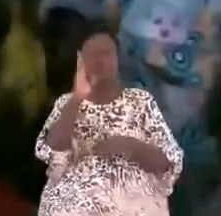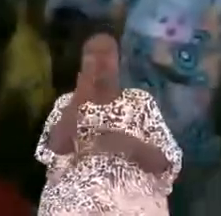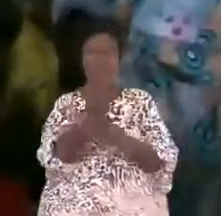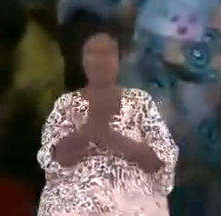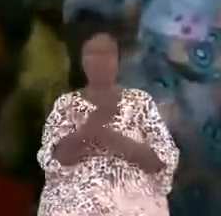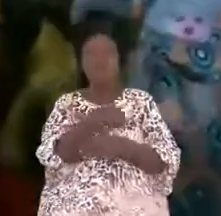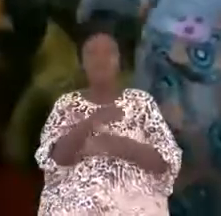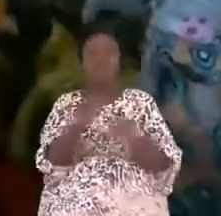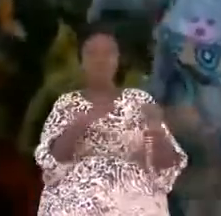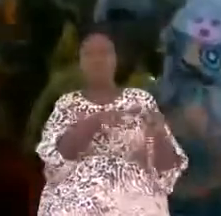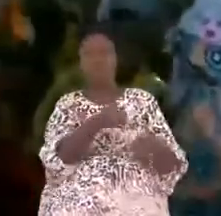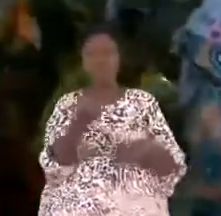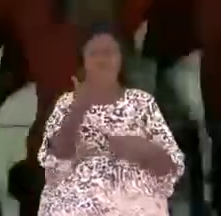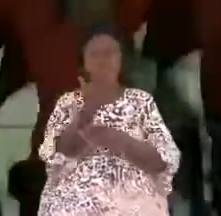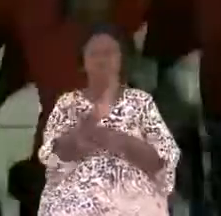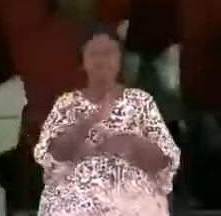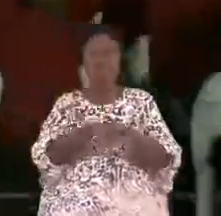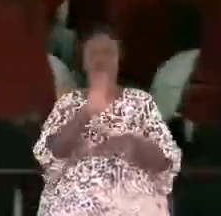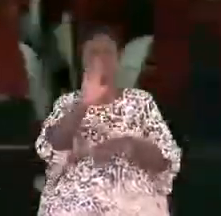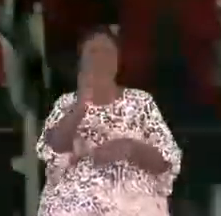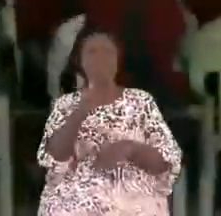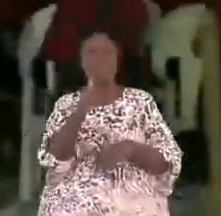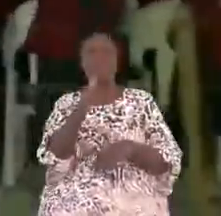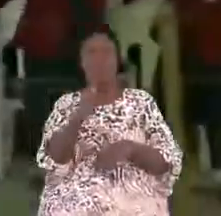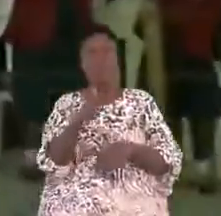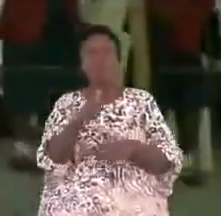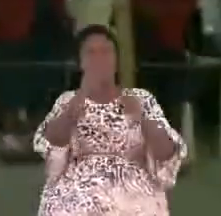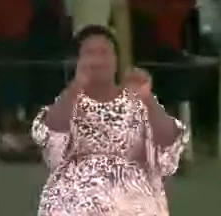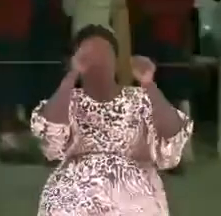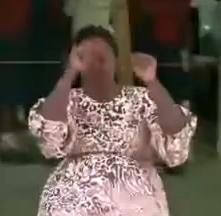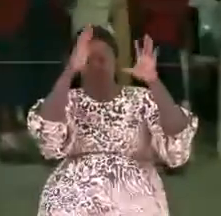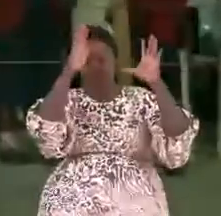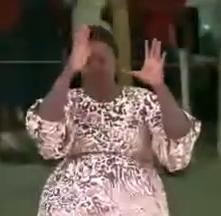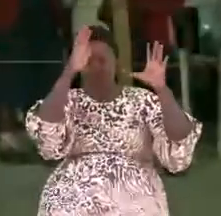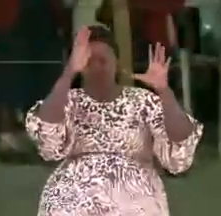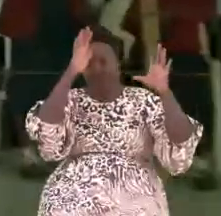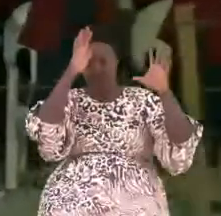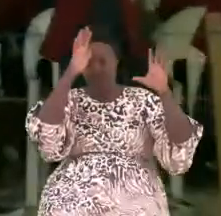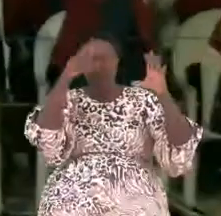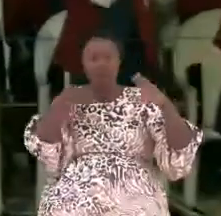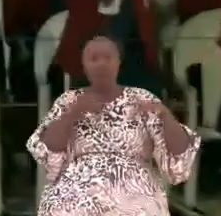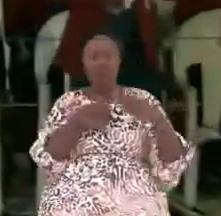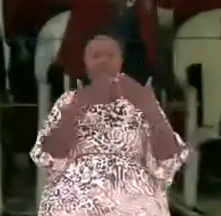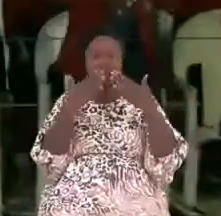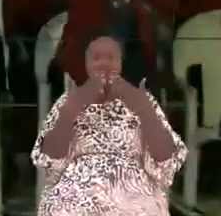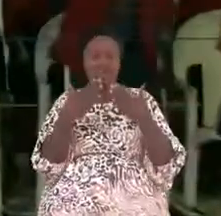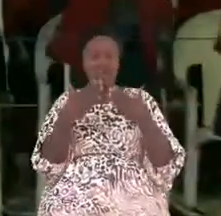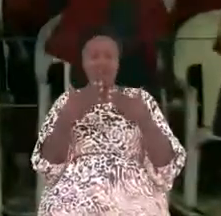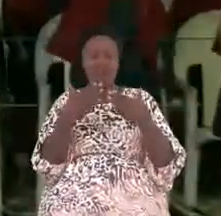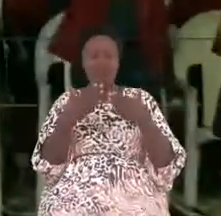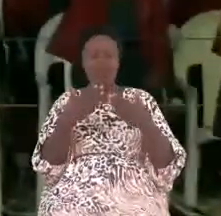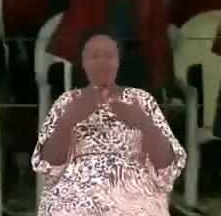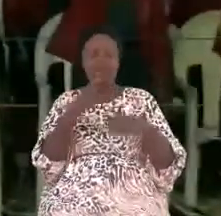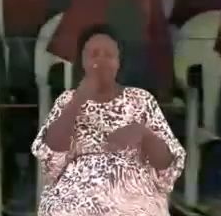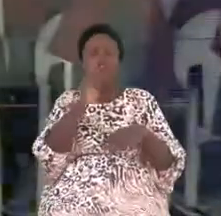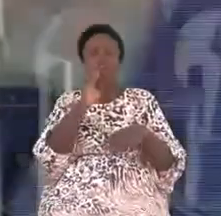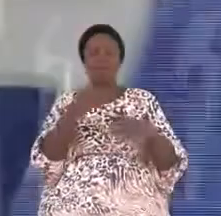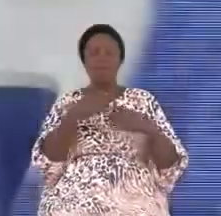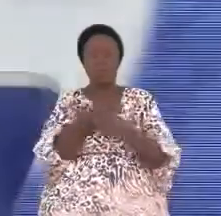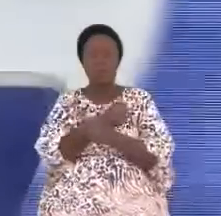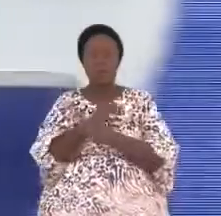hand on yourself father well thank you you are loving